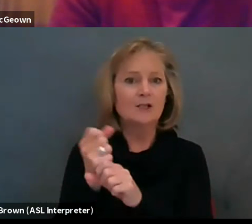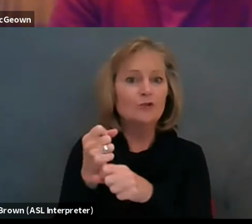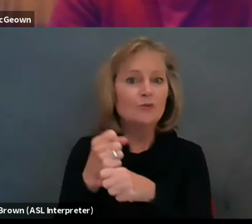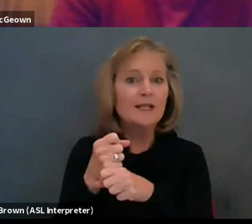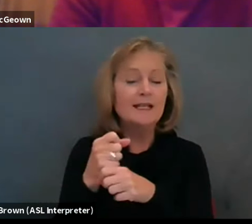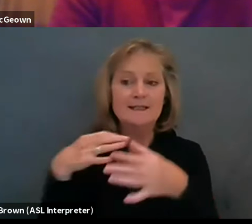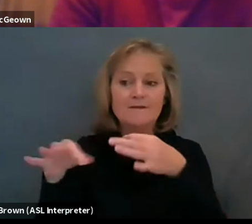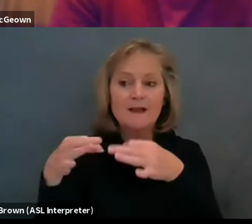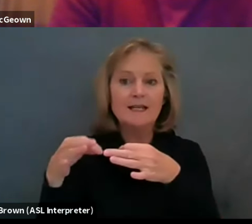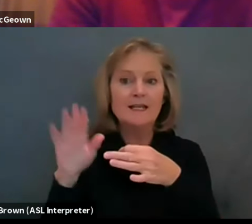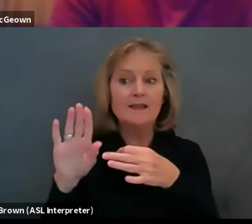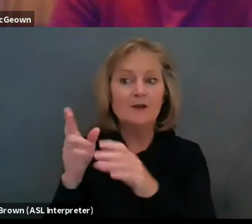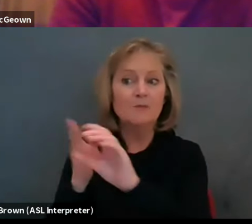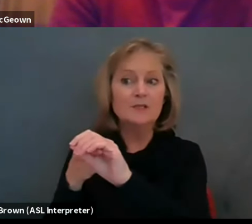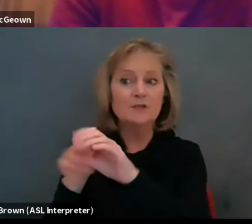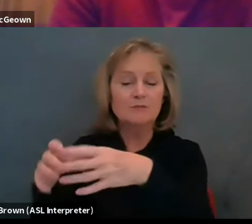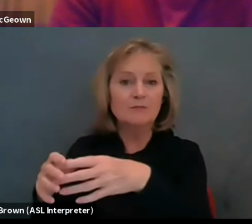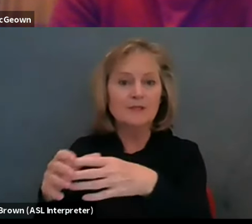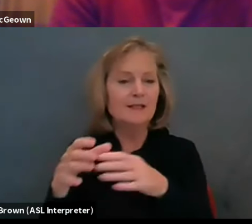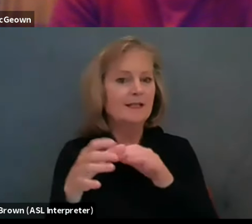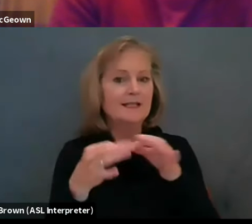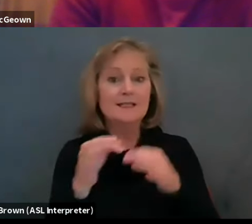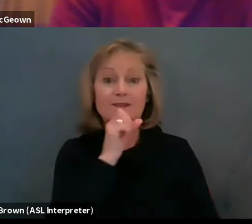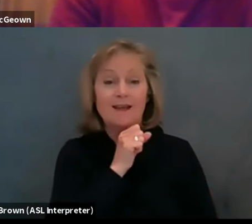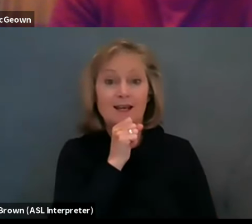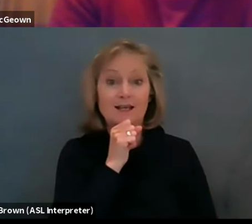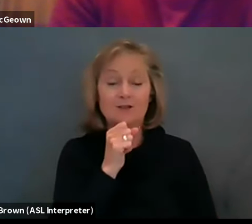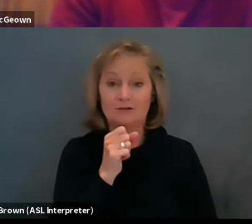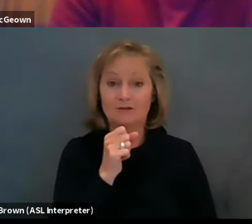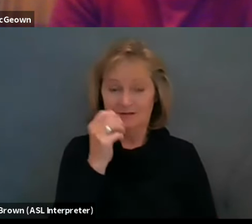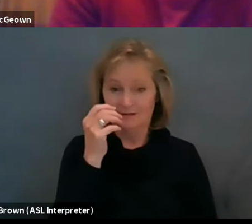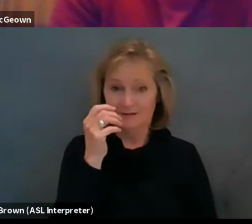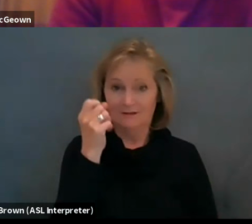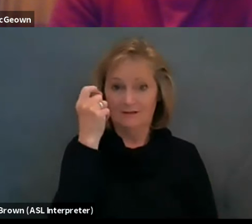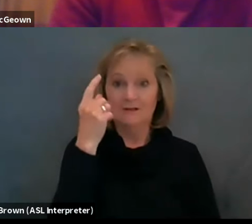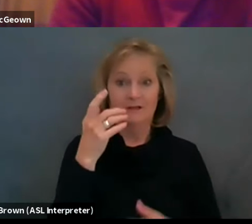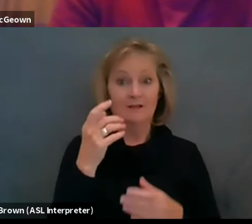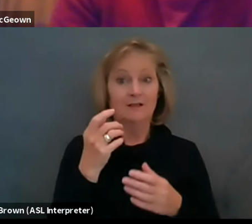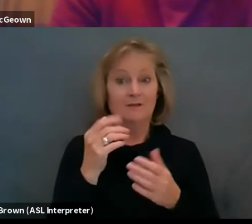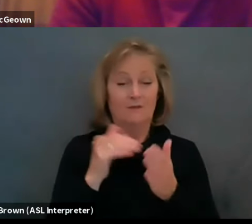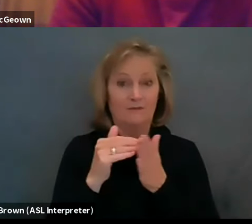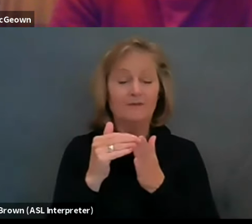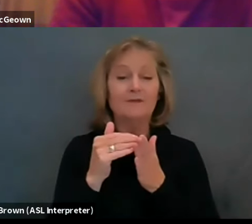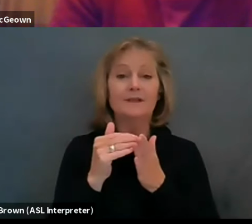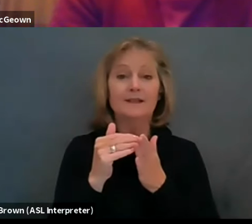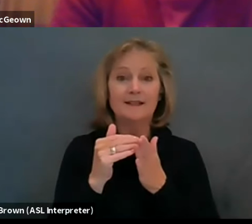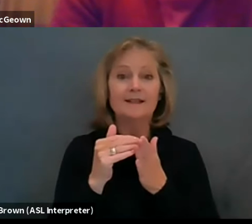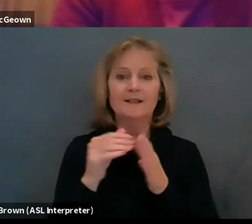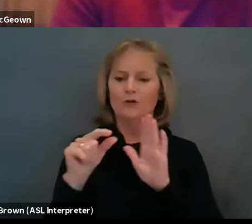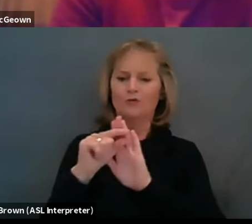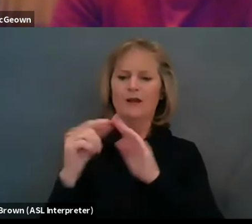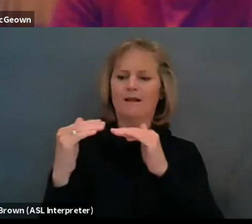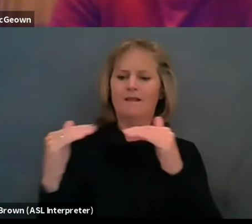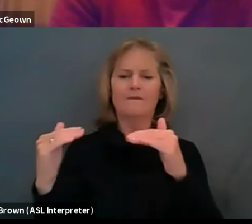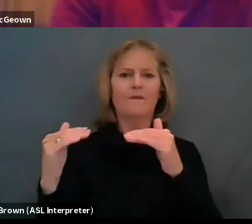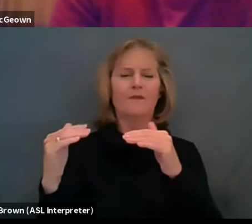know, defining their participant pool versus age. And when you know, in a lot of cases, grade level